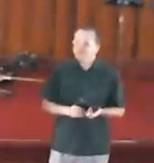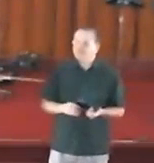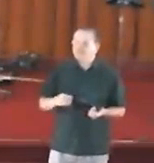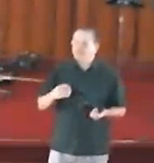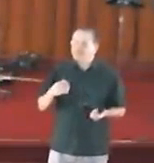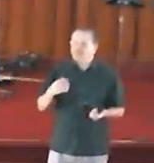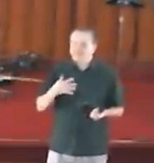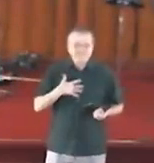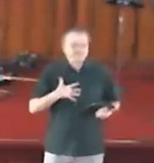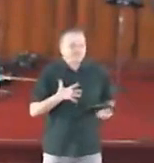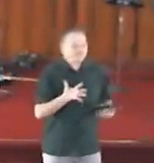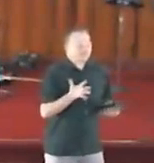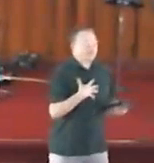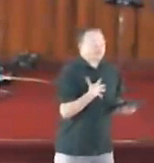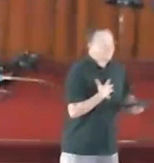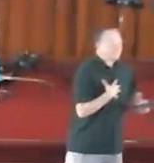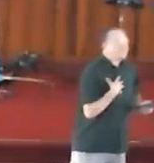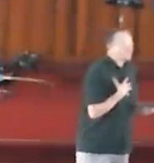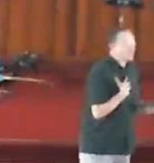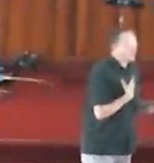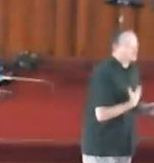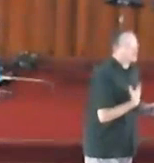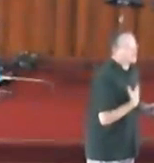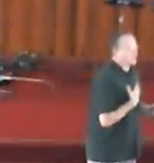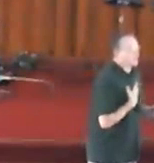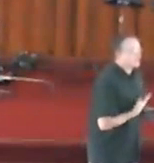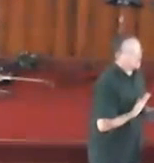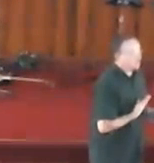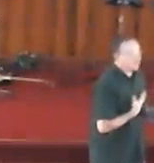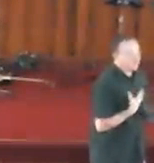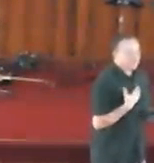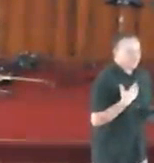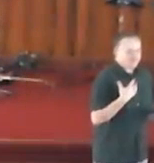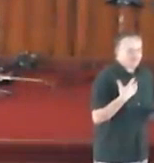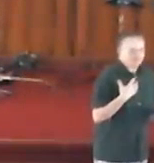cuando andamos anhelando gozo, anhelando